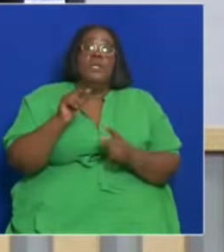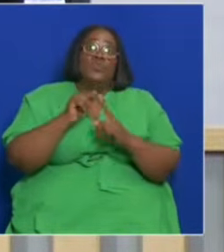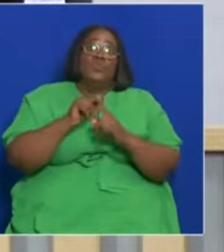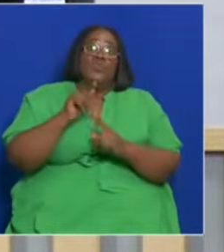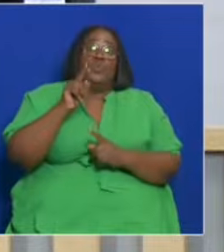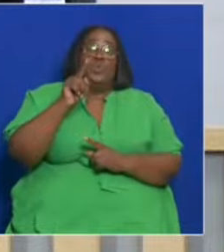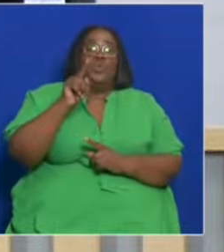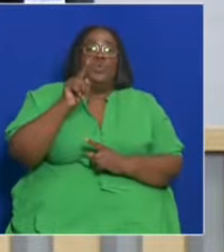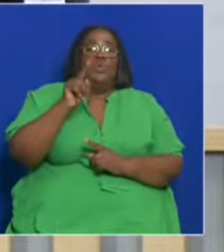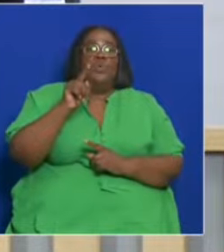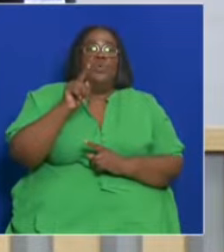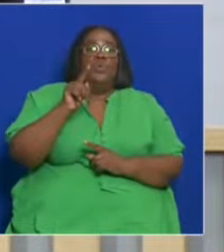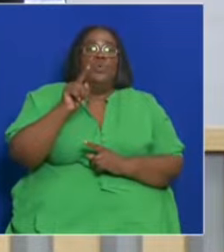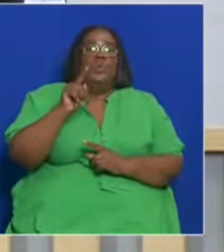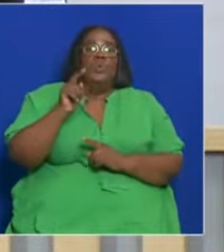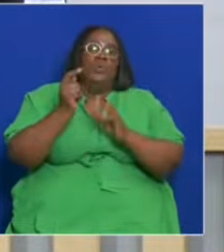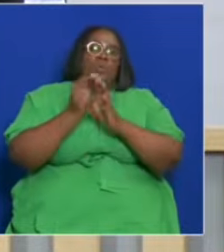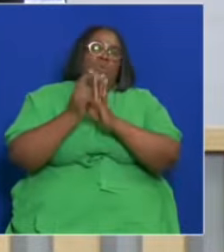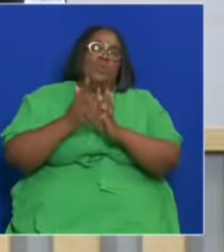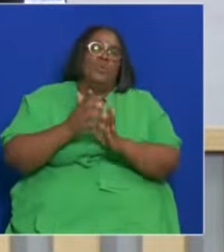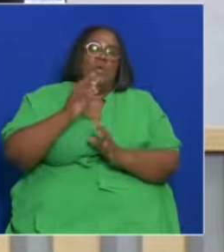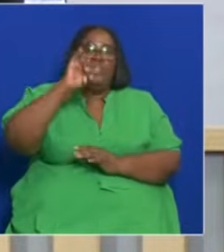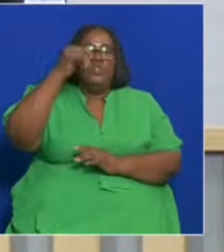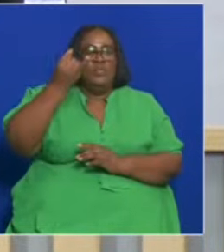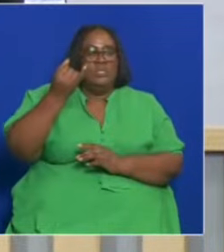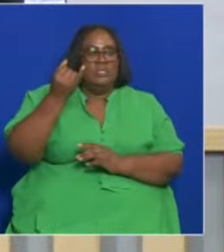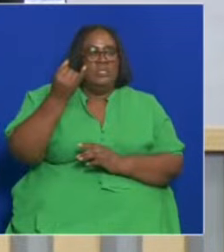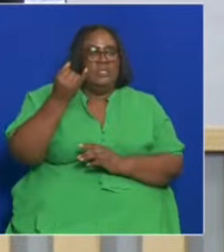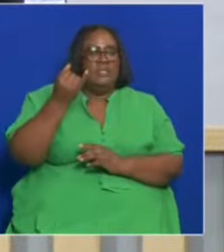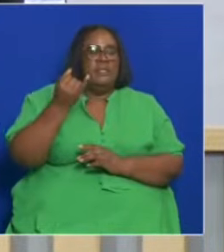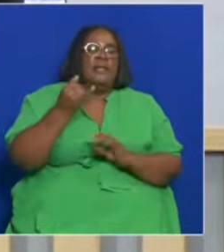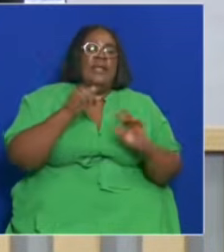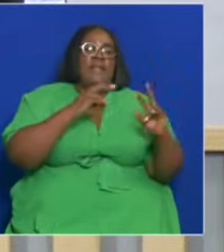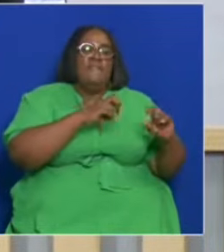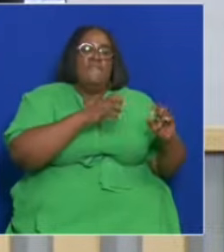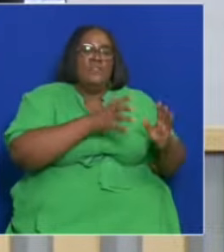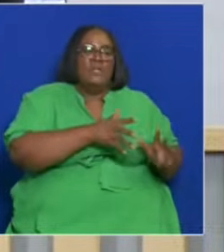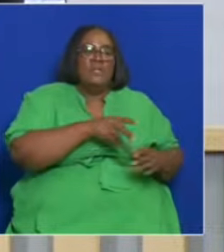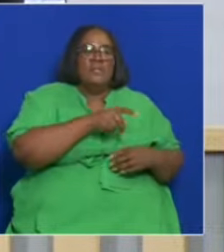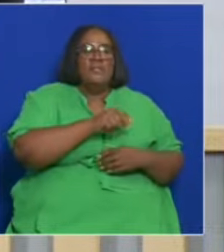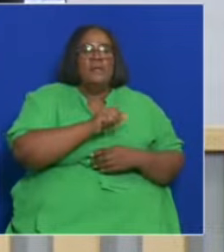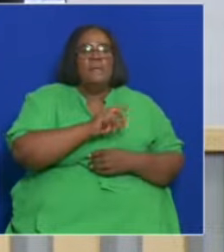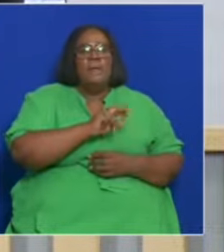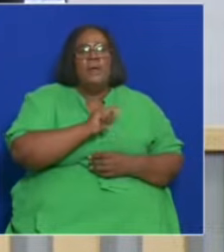Okay. and Investigator Paramore. Do you recall that incident?